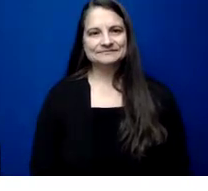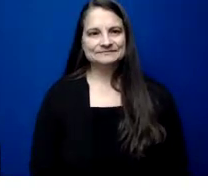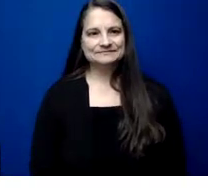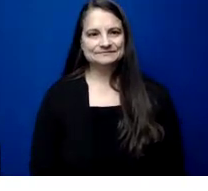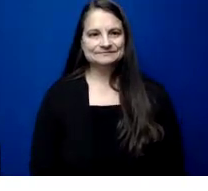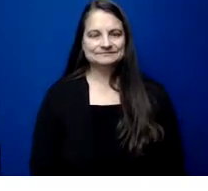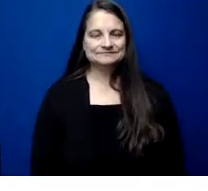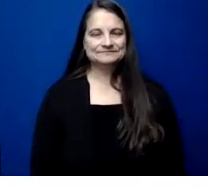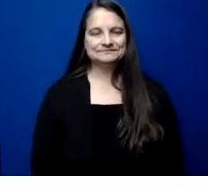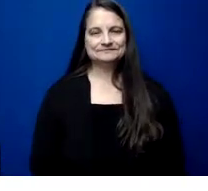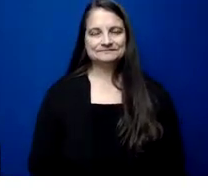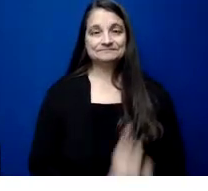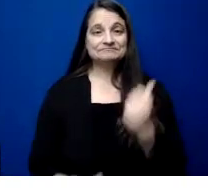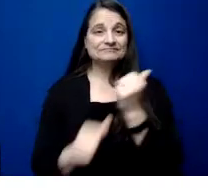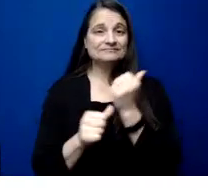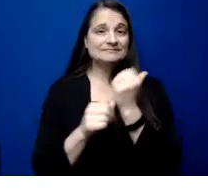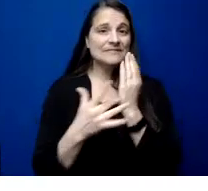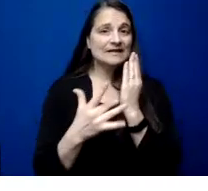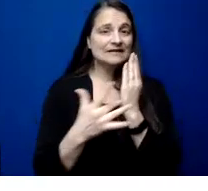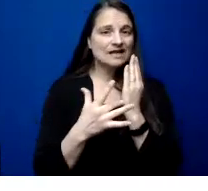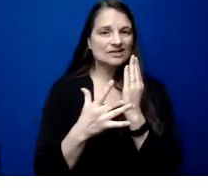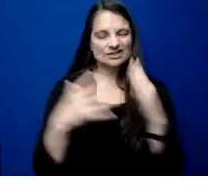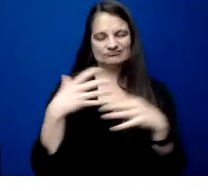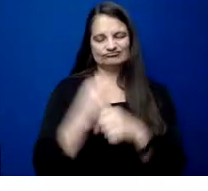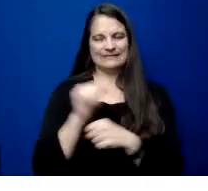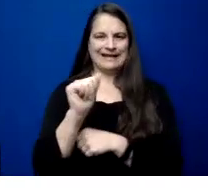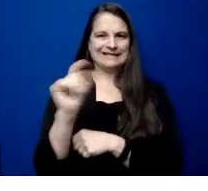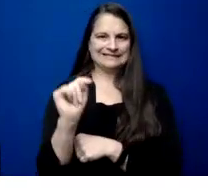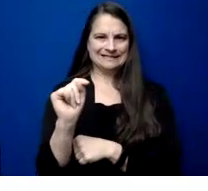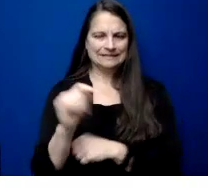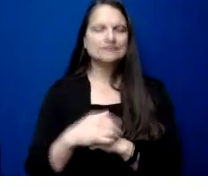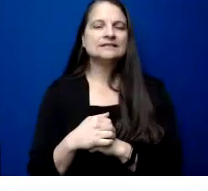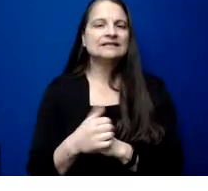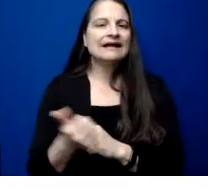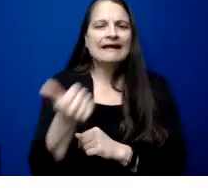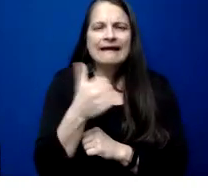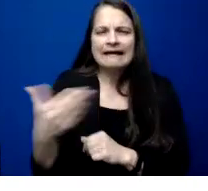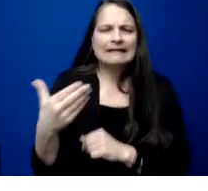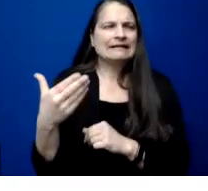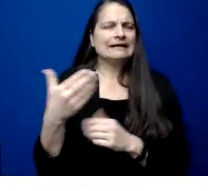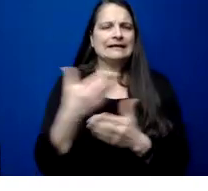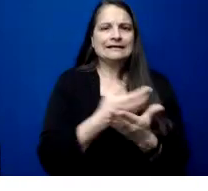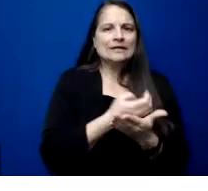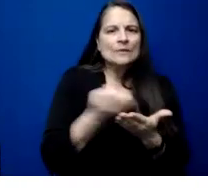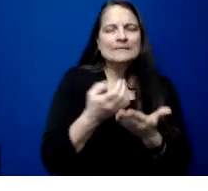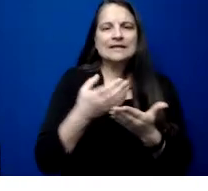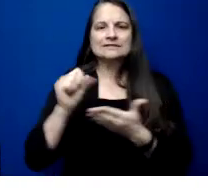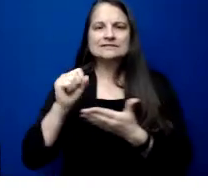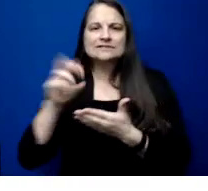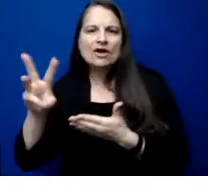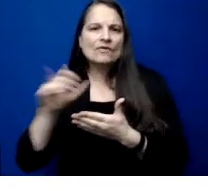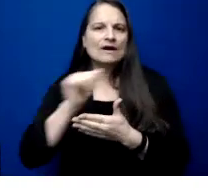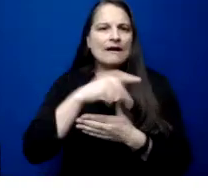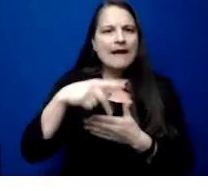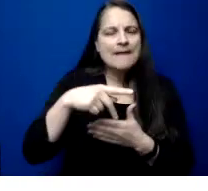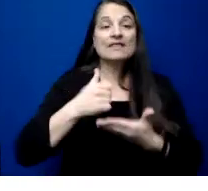Assistive technology, or AT. AT is any item, piece of equipment, software, or app that's used to help